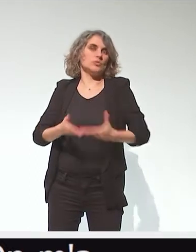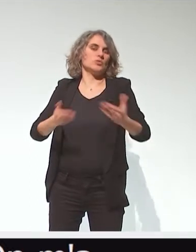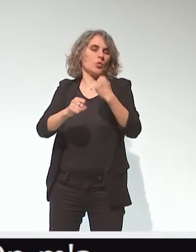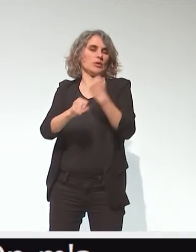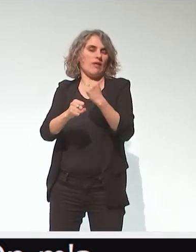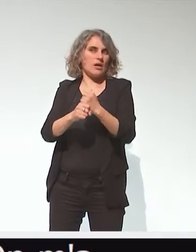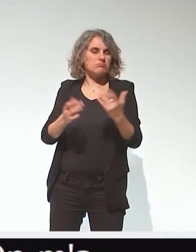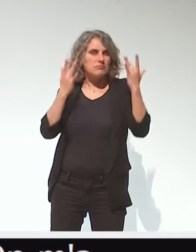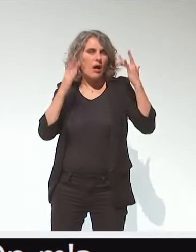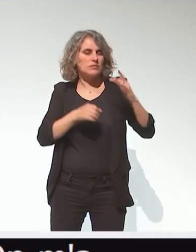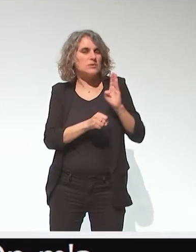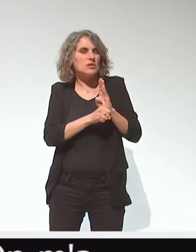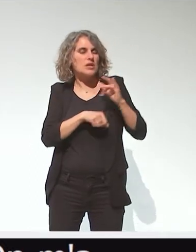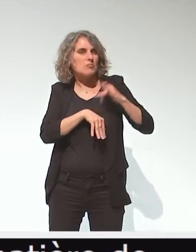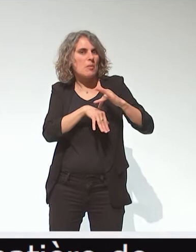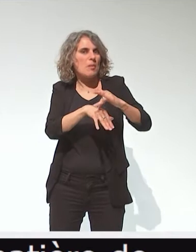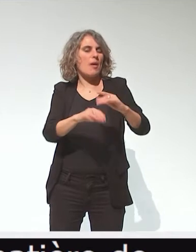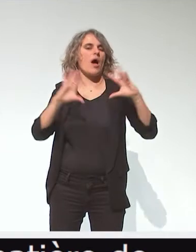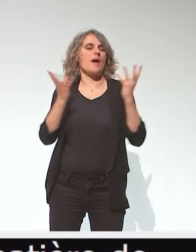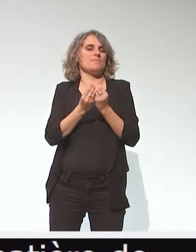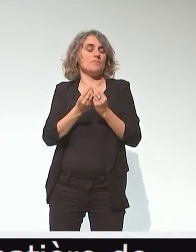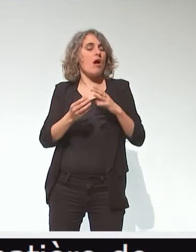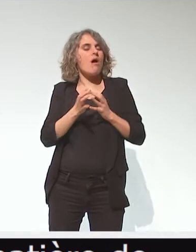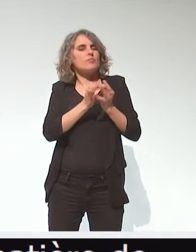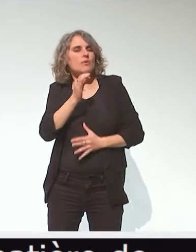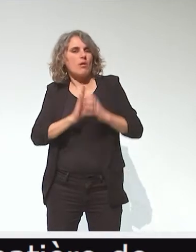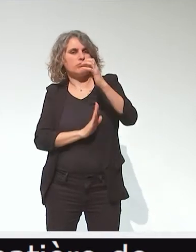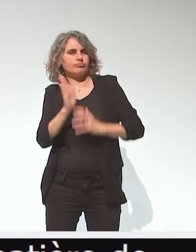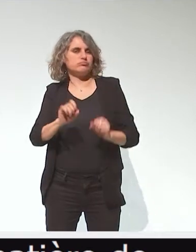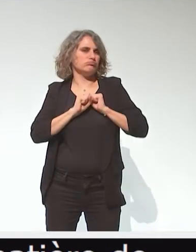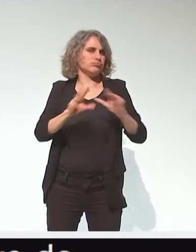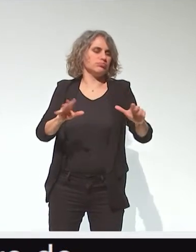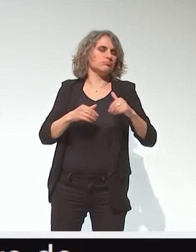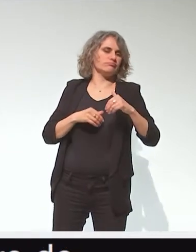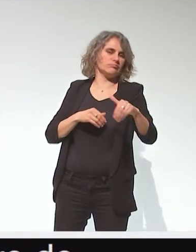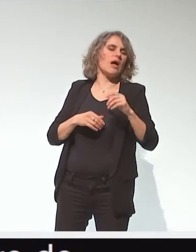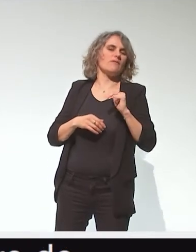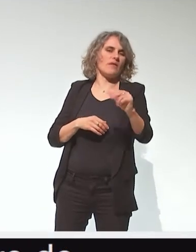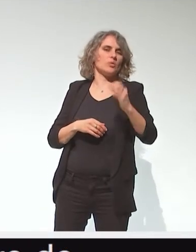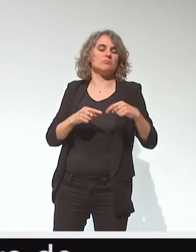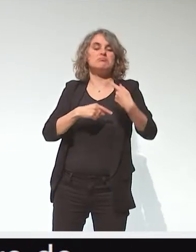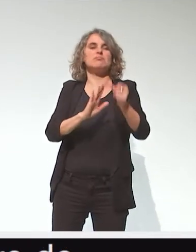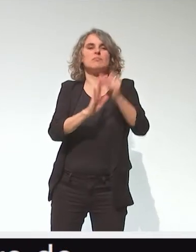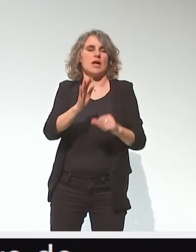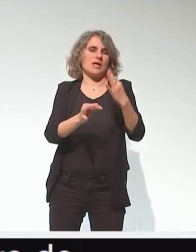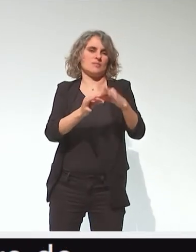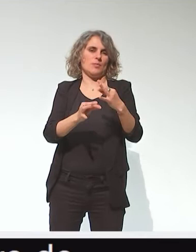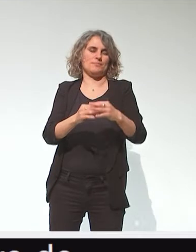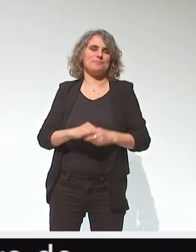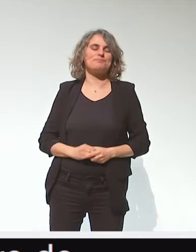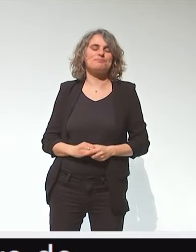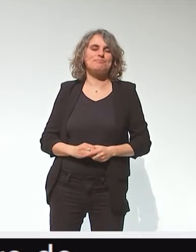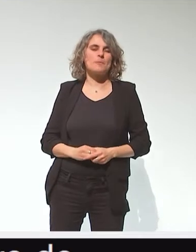which will be at the heart of a major publication of ours on the topic in September of this year. But let me jump right